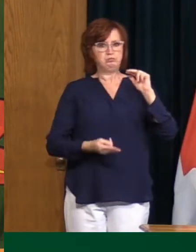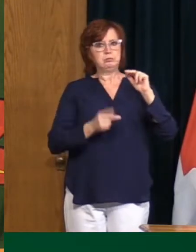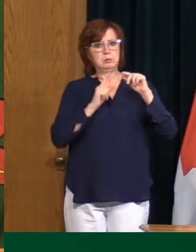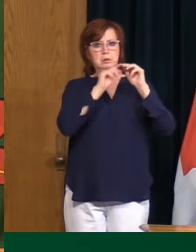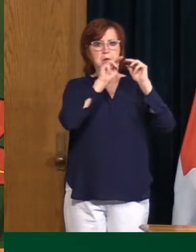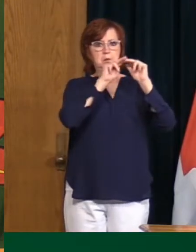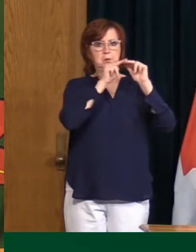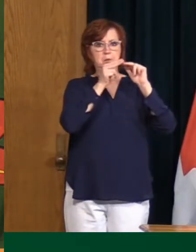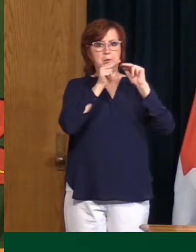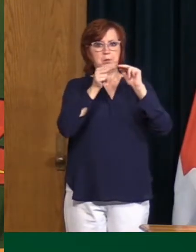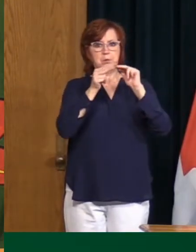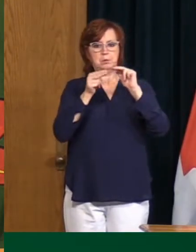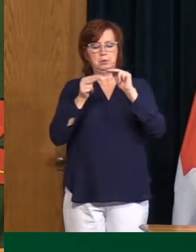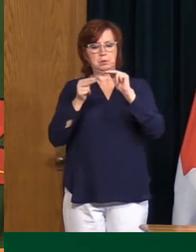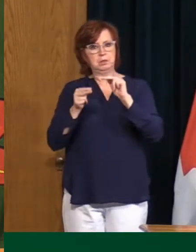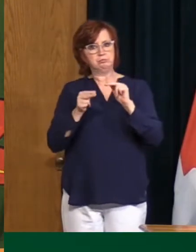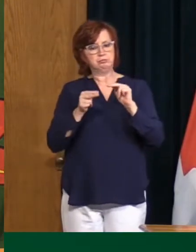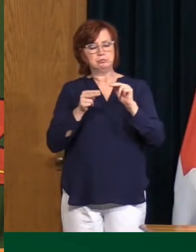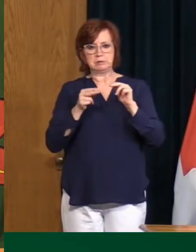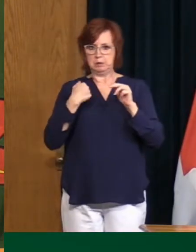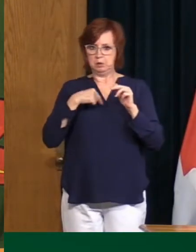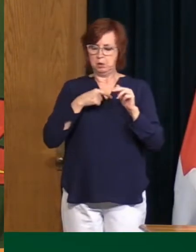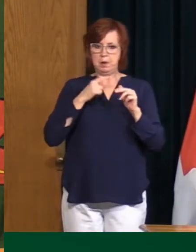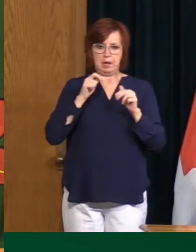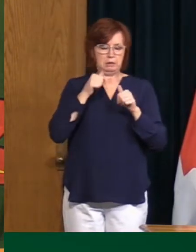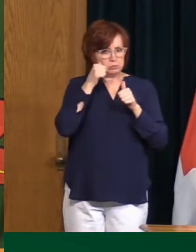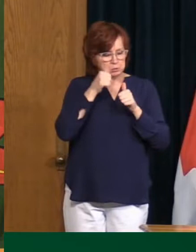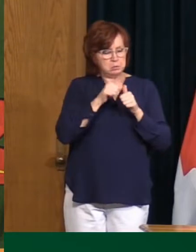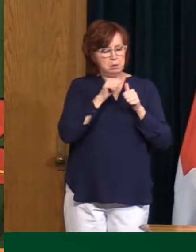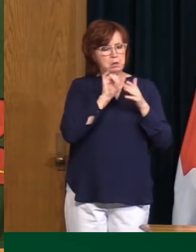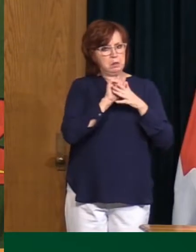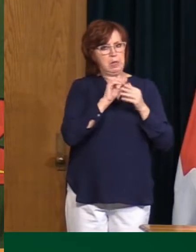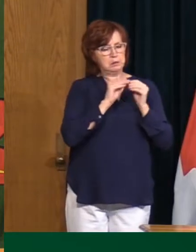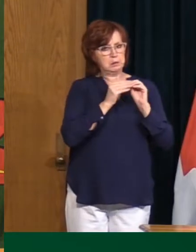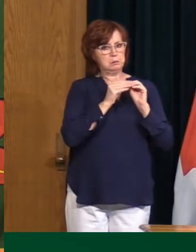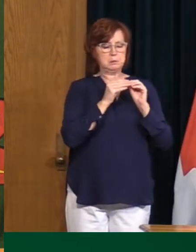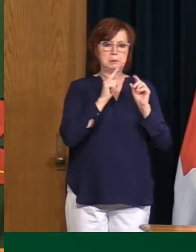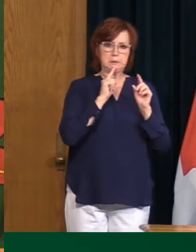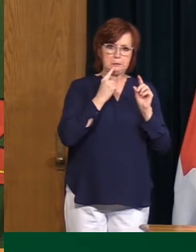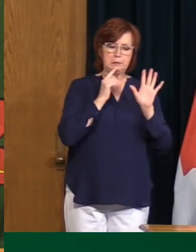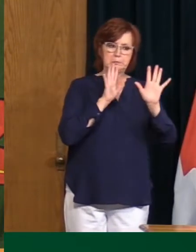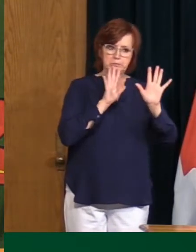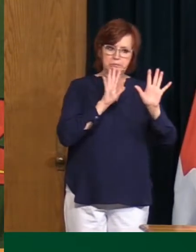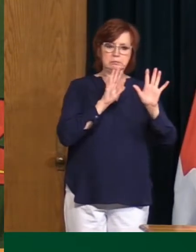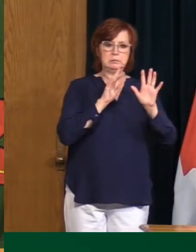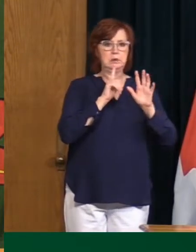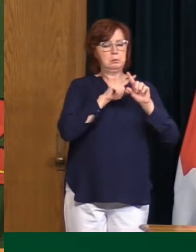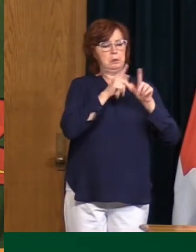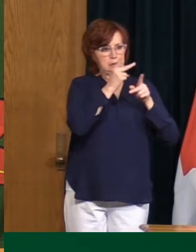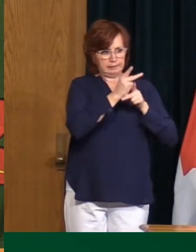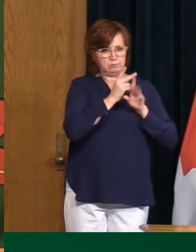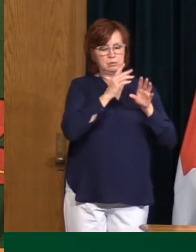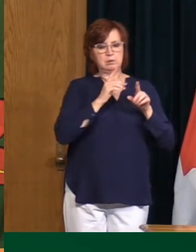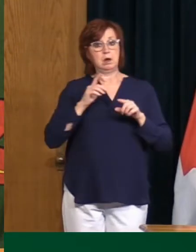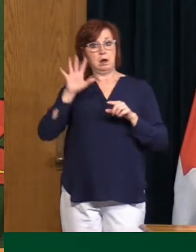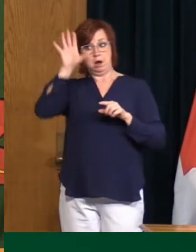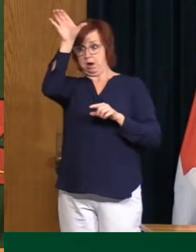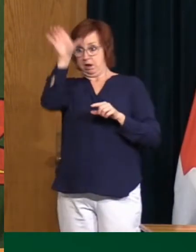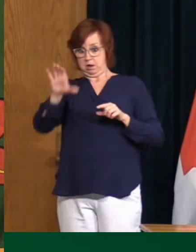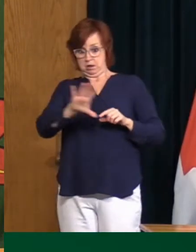are cautious and we will remain vigilant. For the rest of the province, the effective reproductive number remains relatively stable